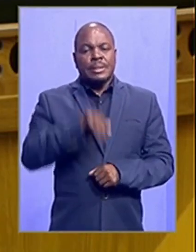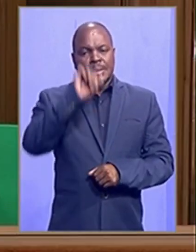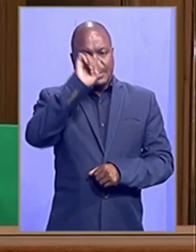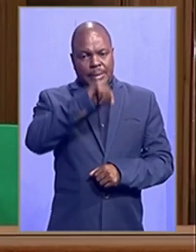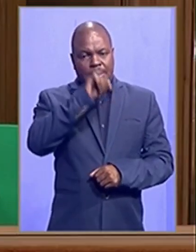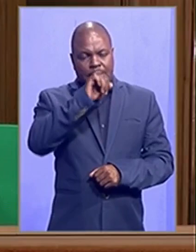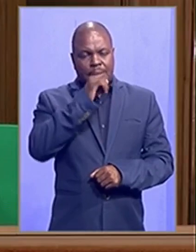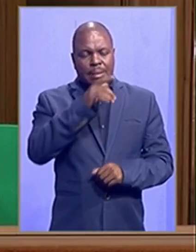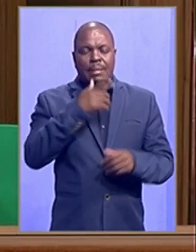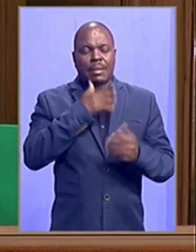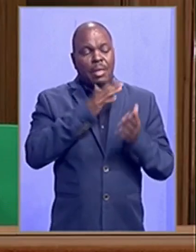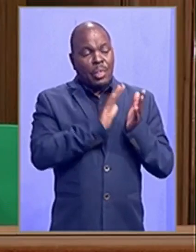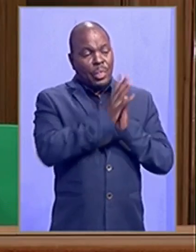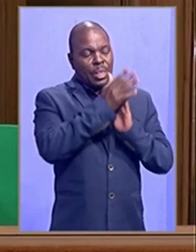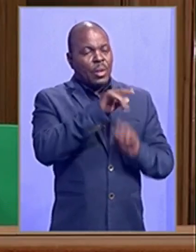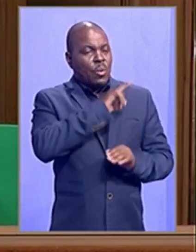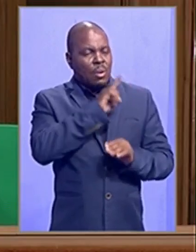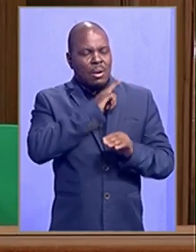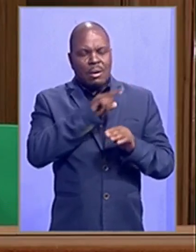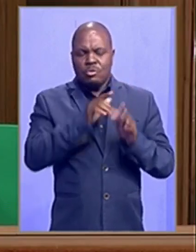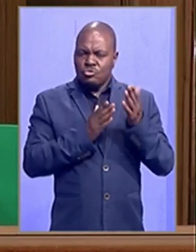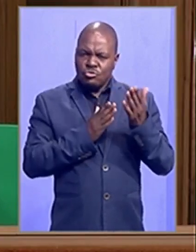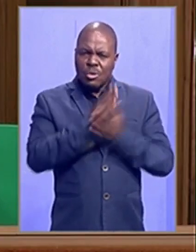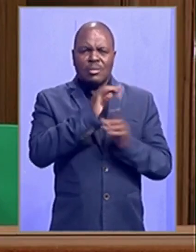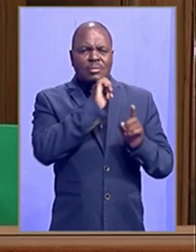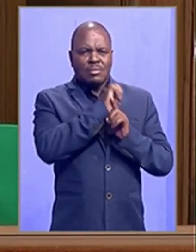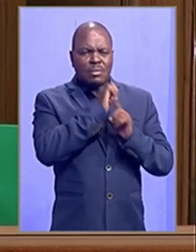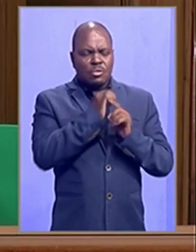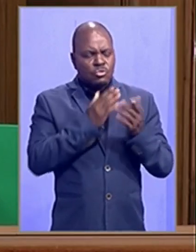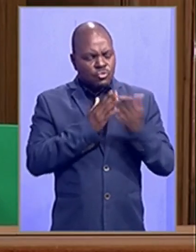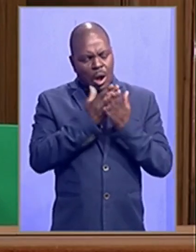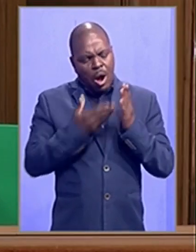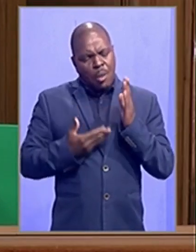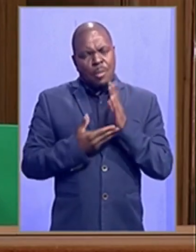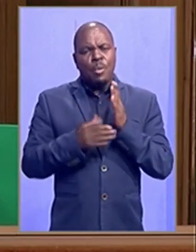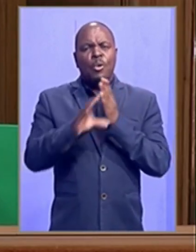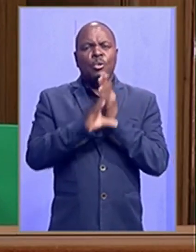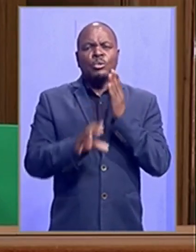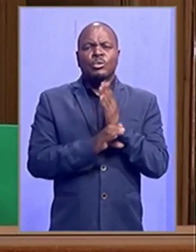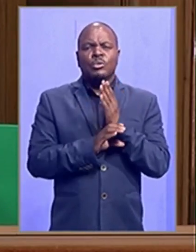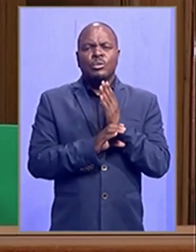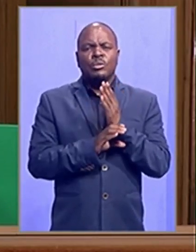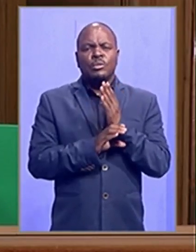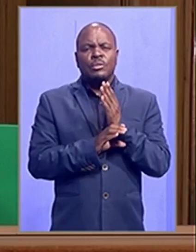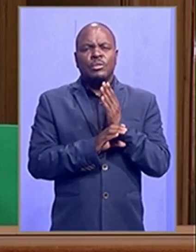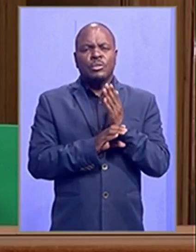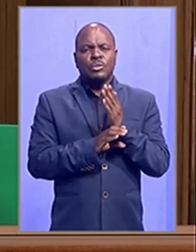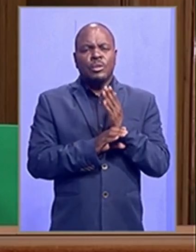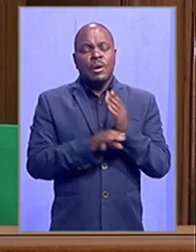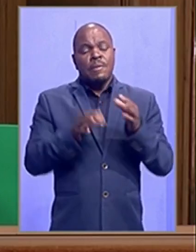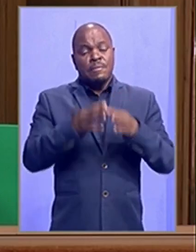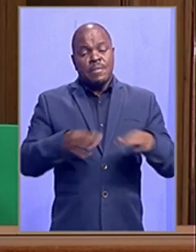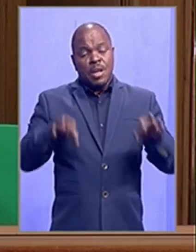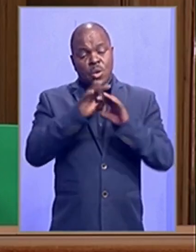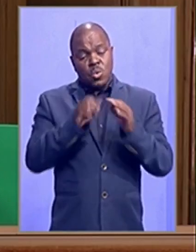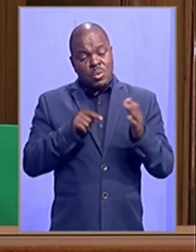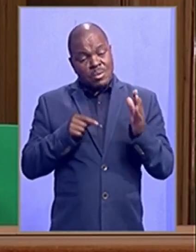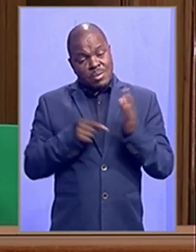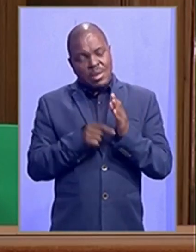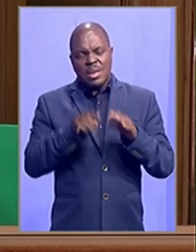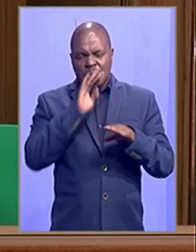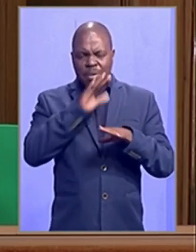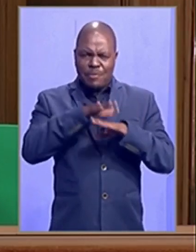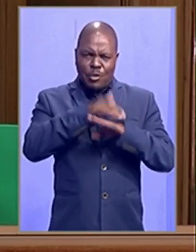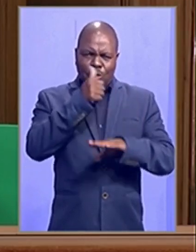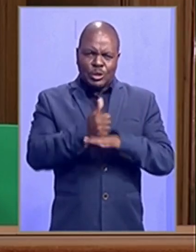concerns a fundamentally, constitutionally guaranteed right to personal freedom. That value, which is